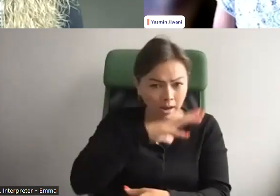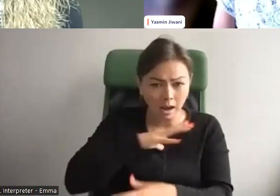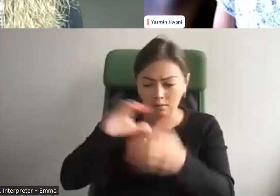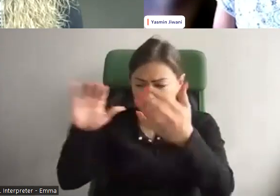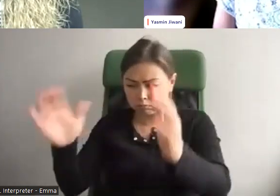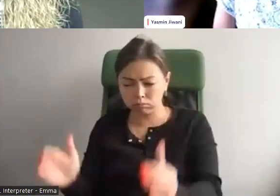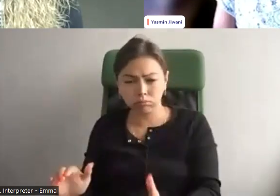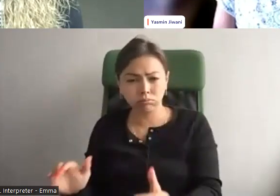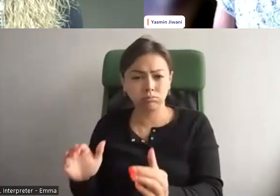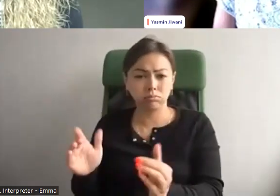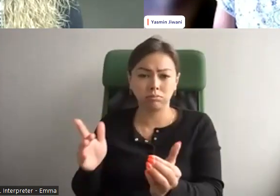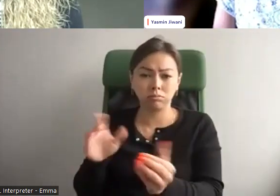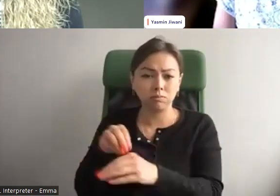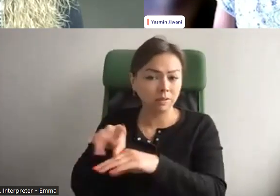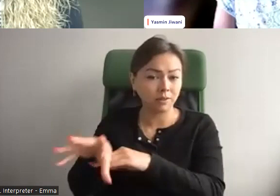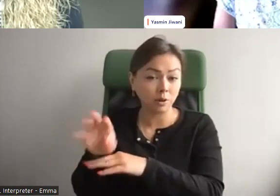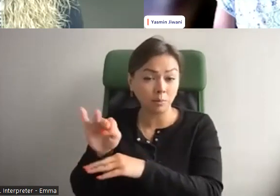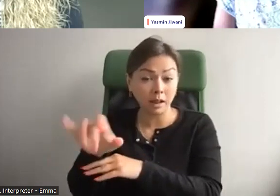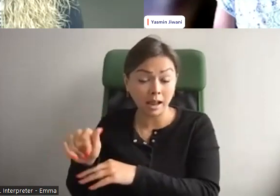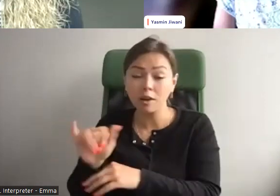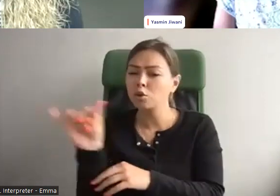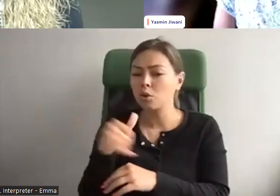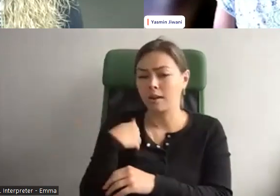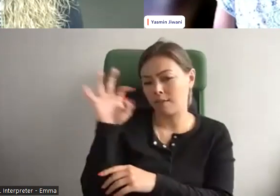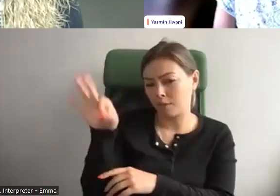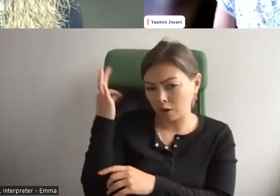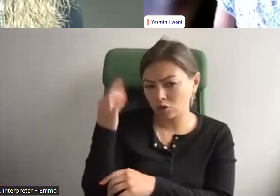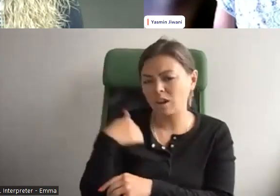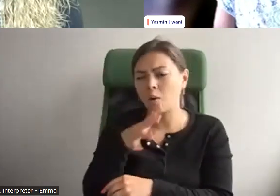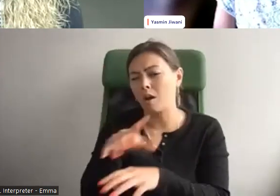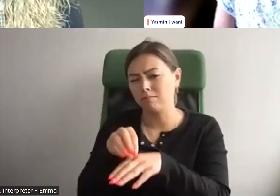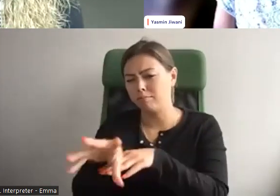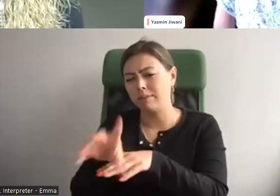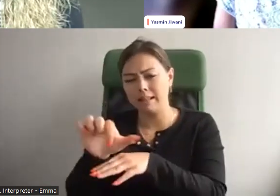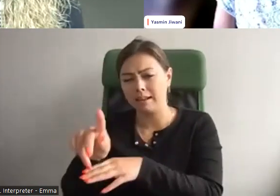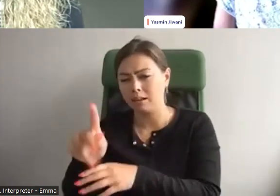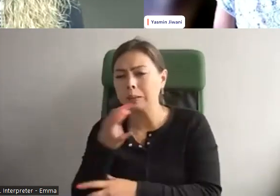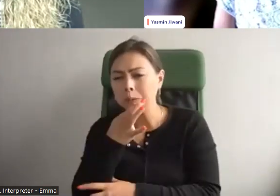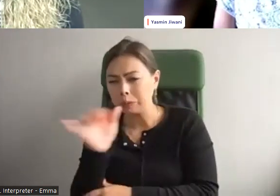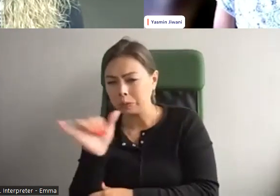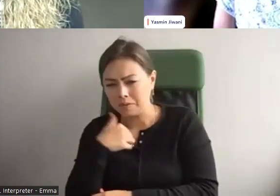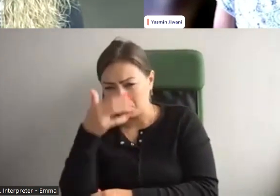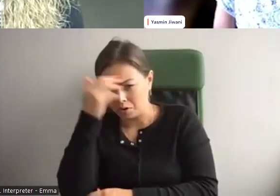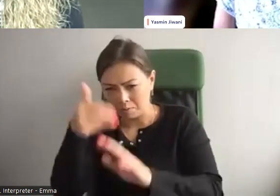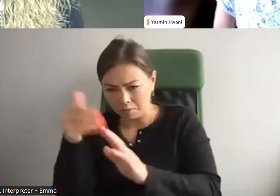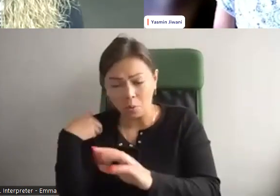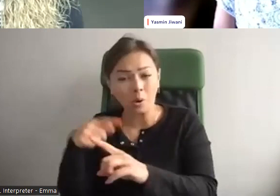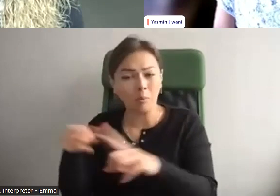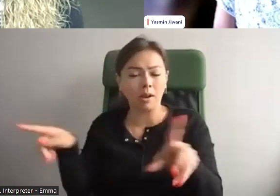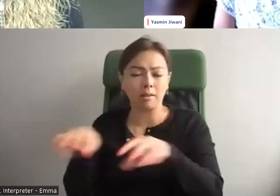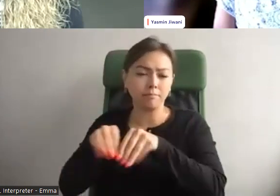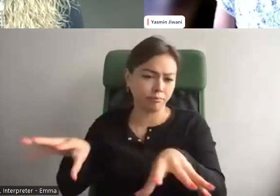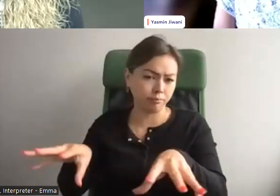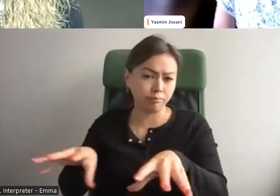we have a French version called Adultification, which does it in French. So the underrepresentation of women